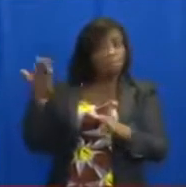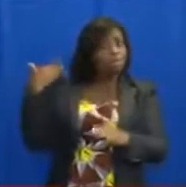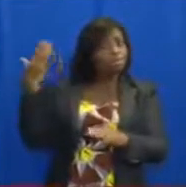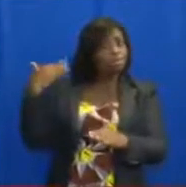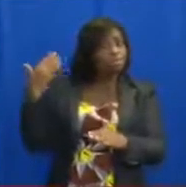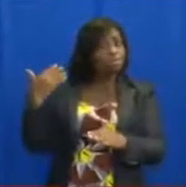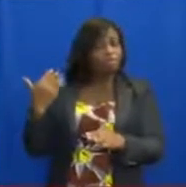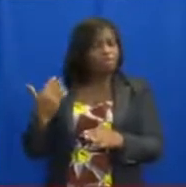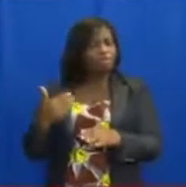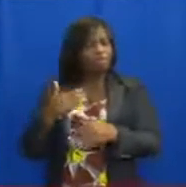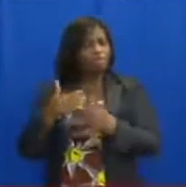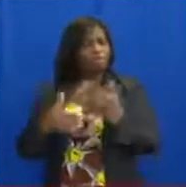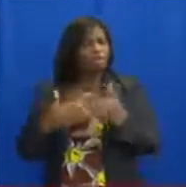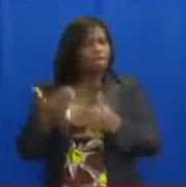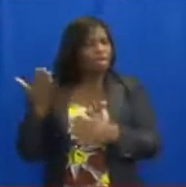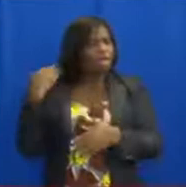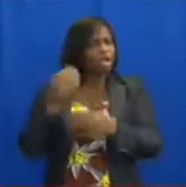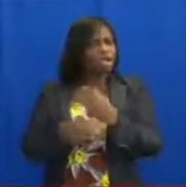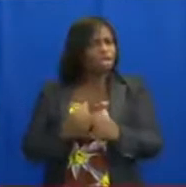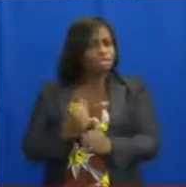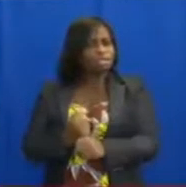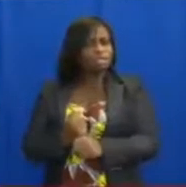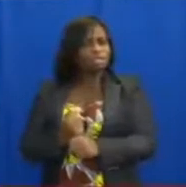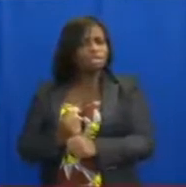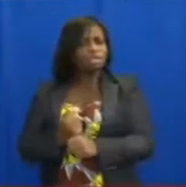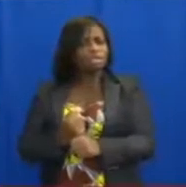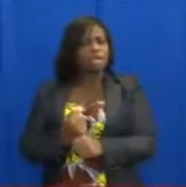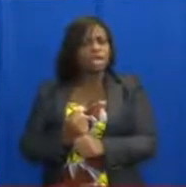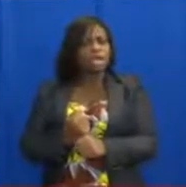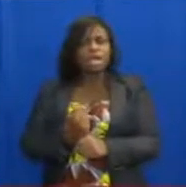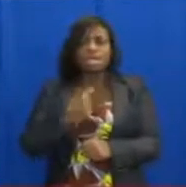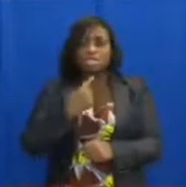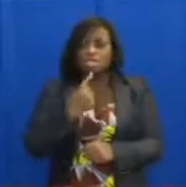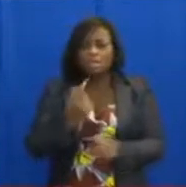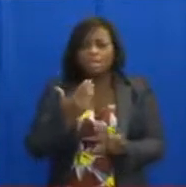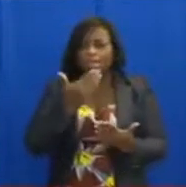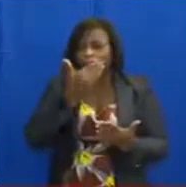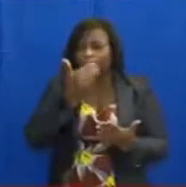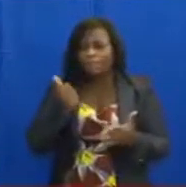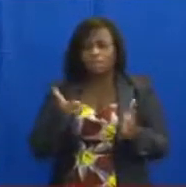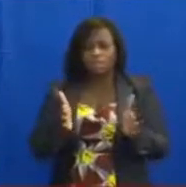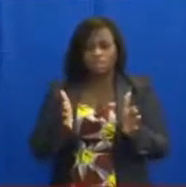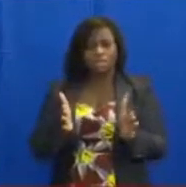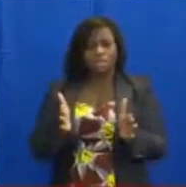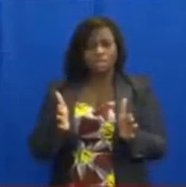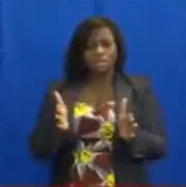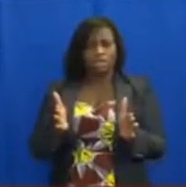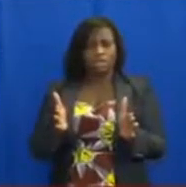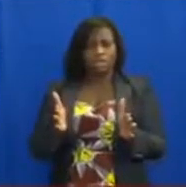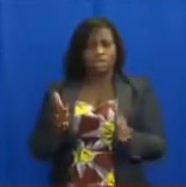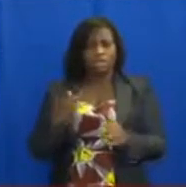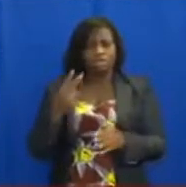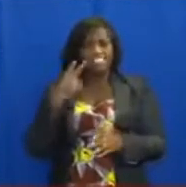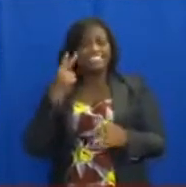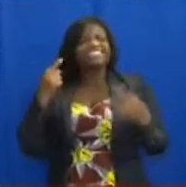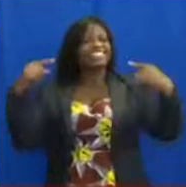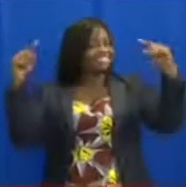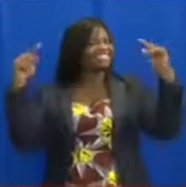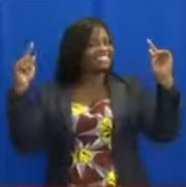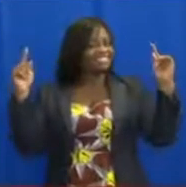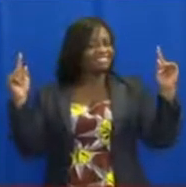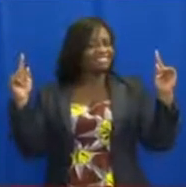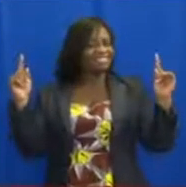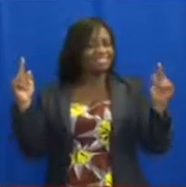institutions in the course of last year have put us in a much better position to oversee